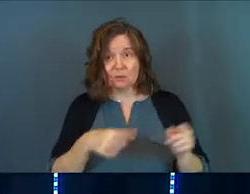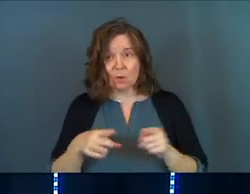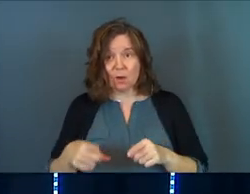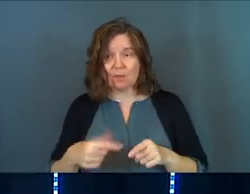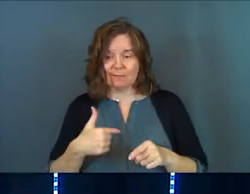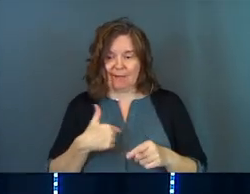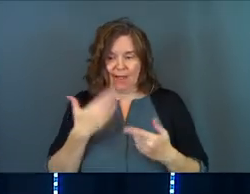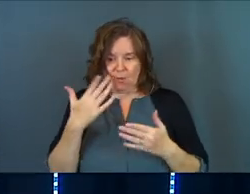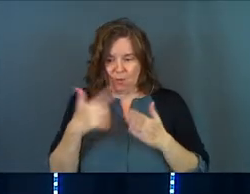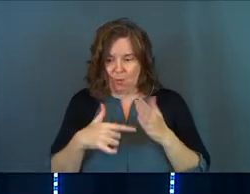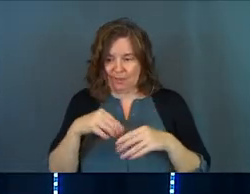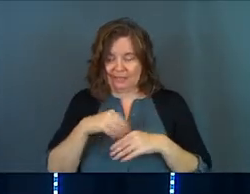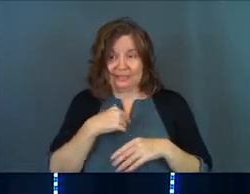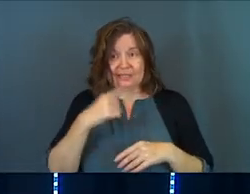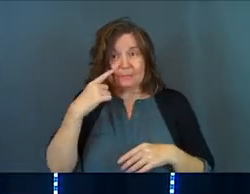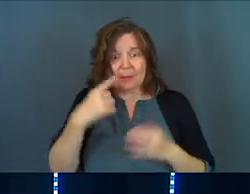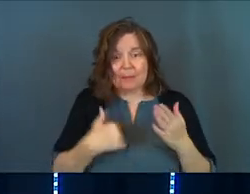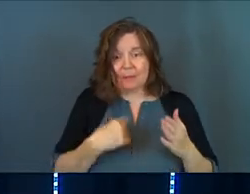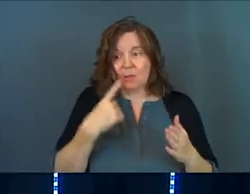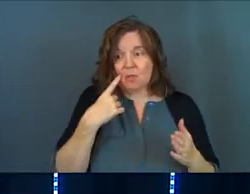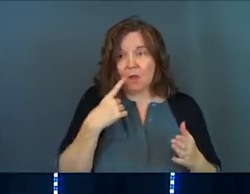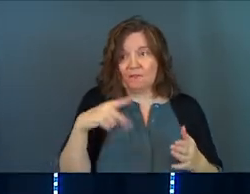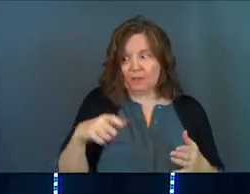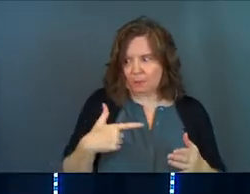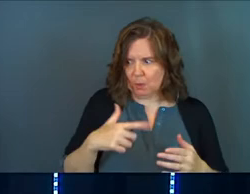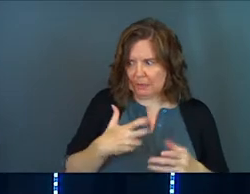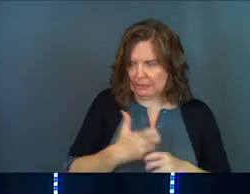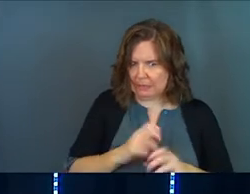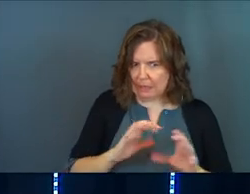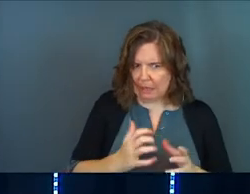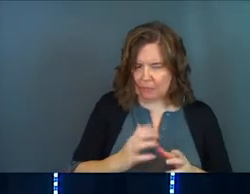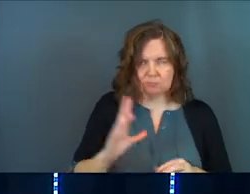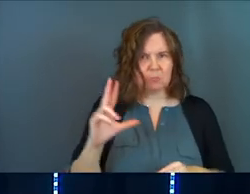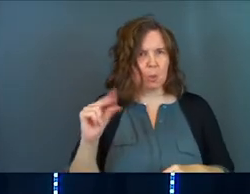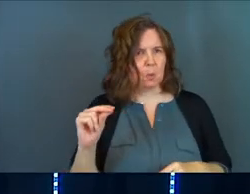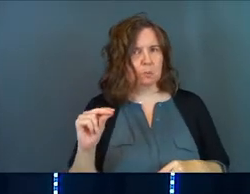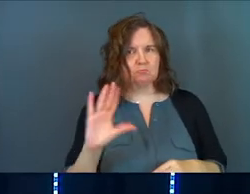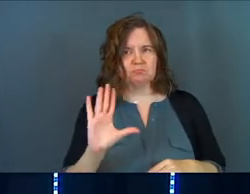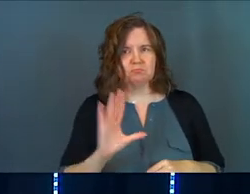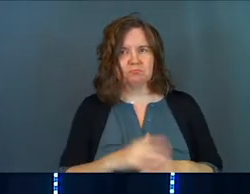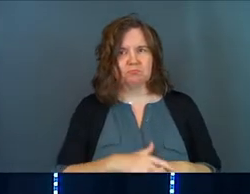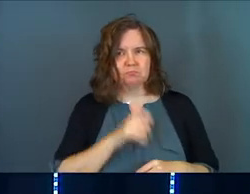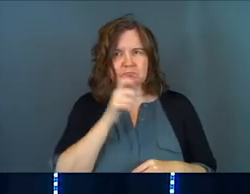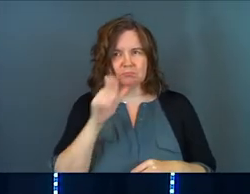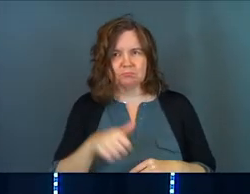going on, I don't know what was in his mind. Maybe he thought, Philip, do I need to take a class now?